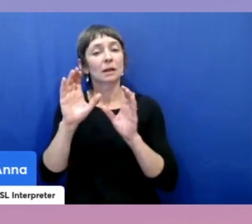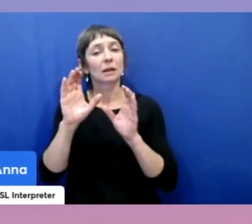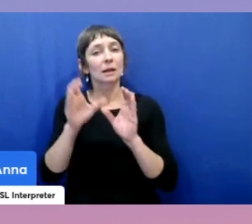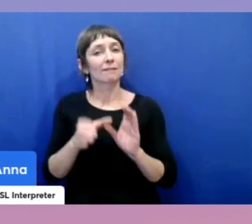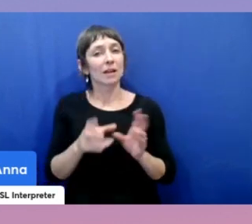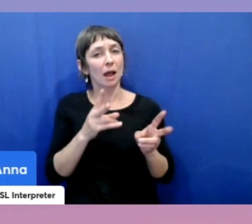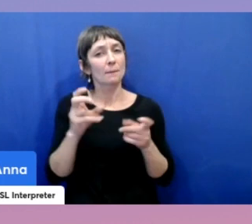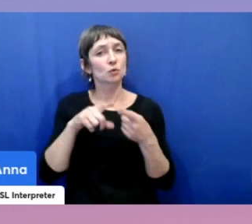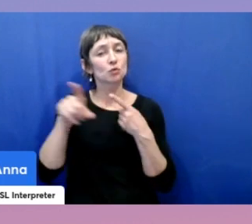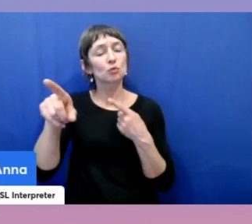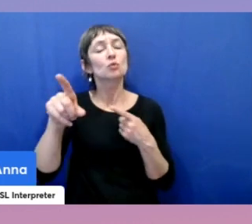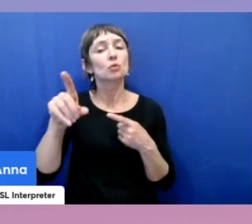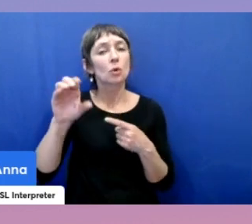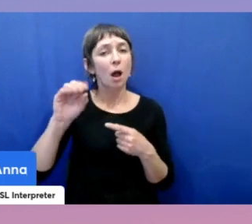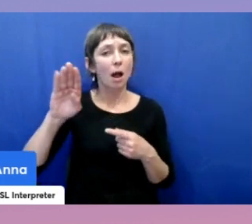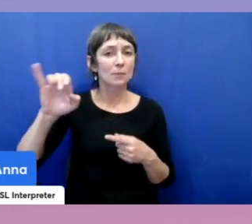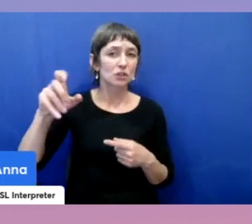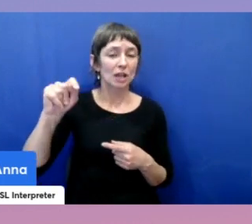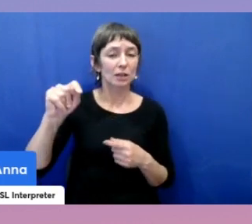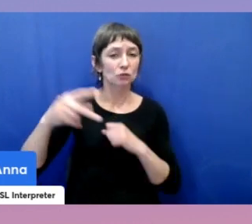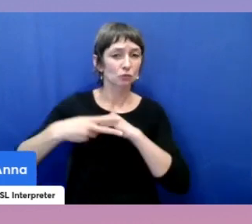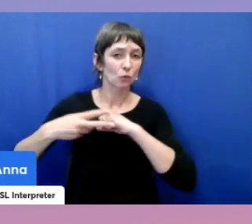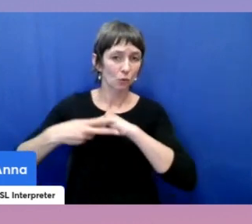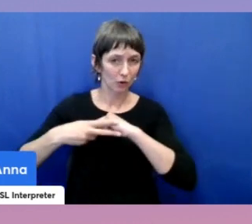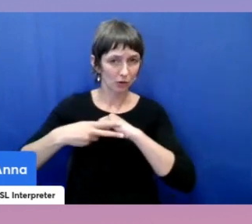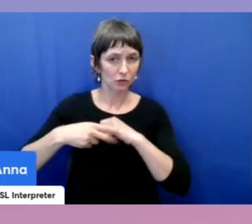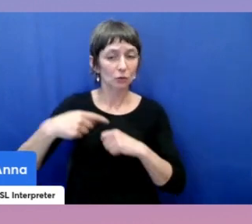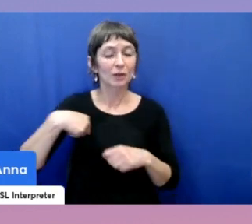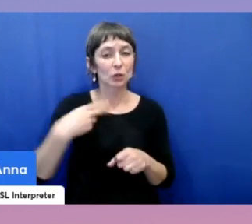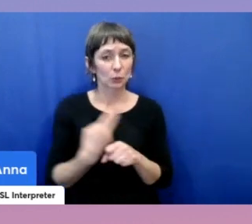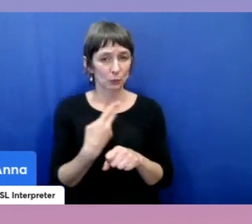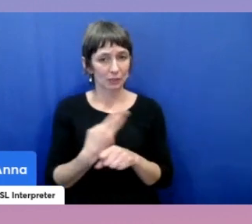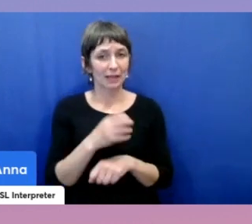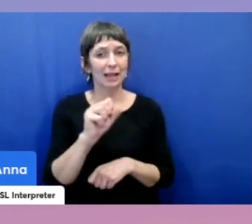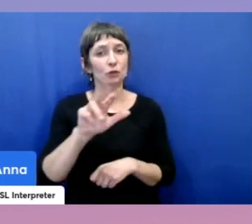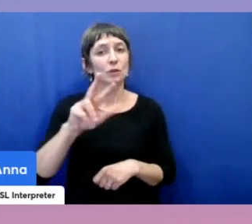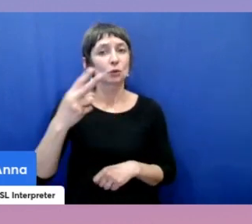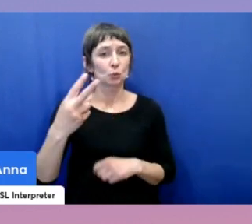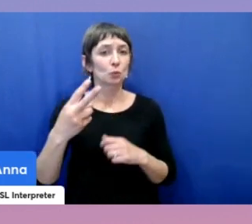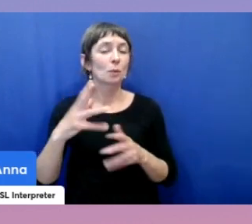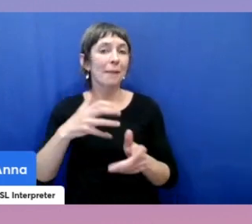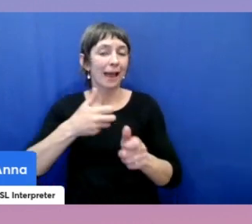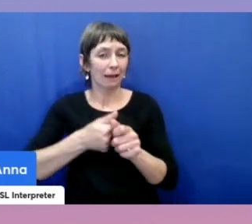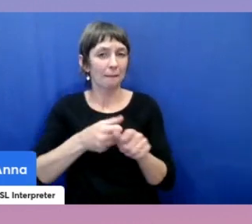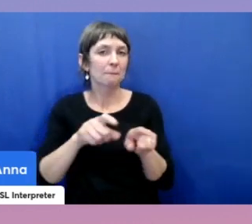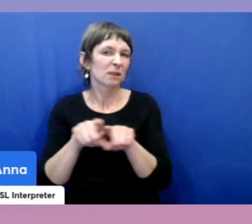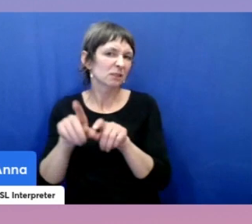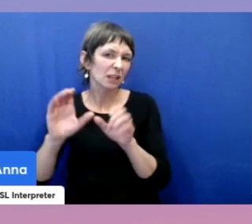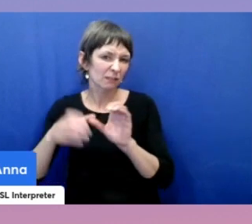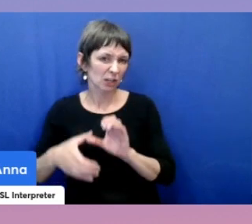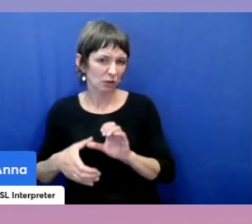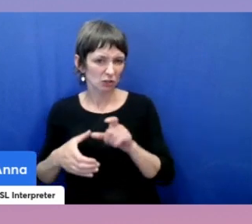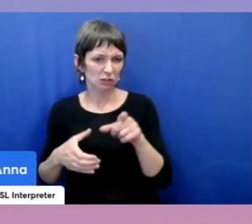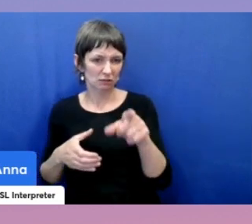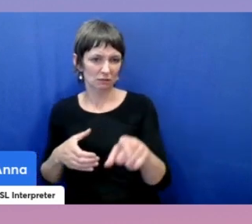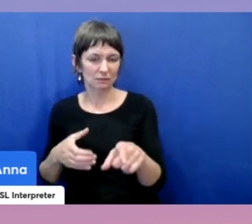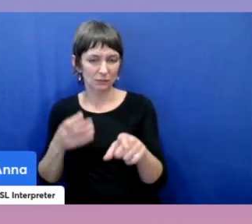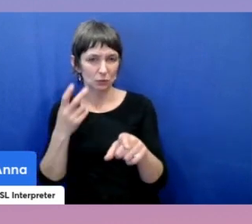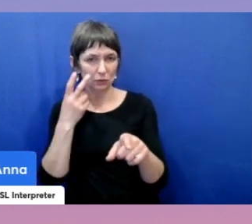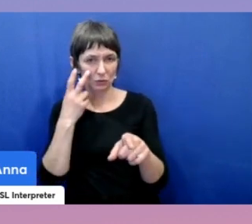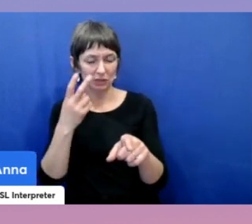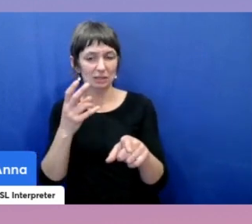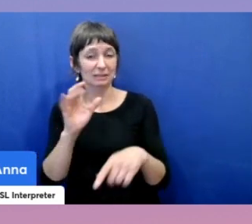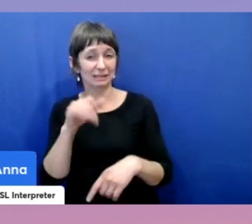storage. And in this case, we are using S3 to back up all configuration. You see, this is how in